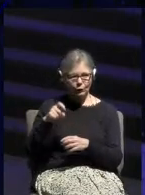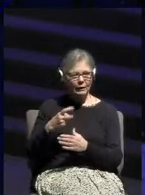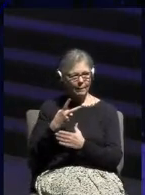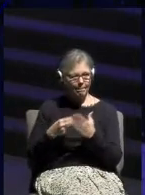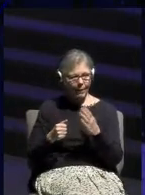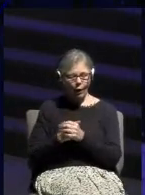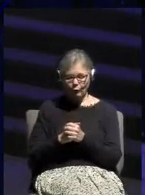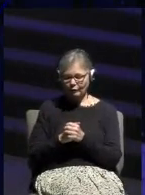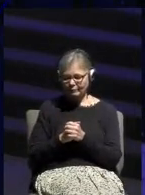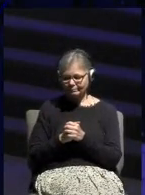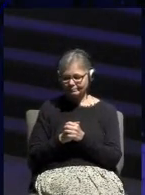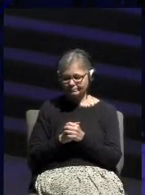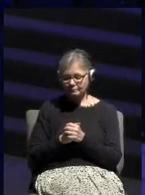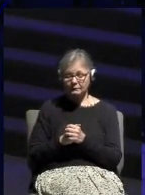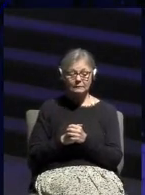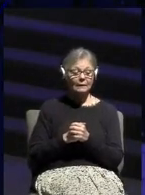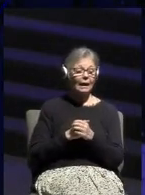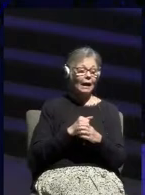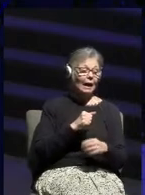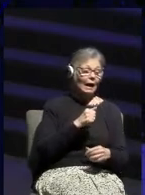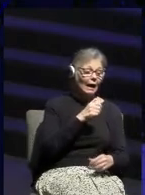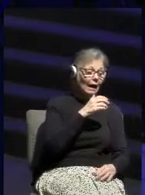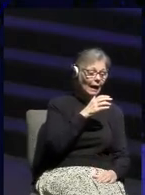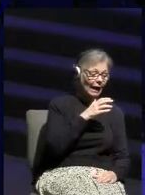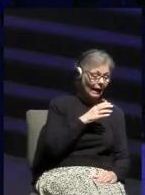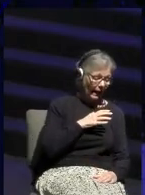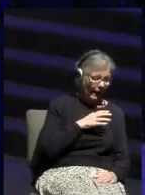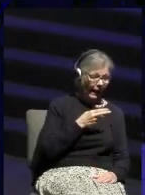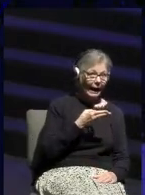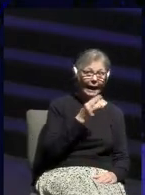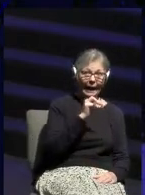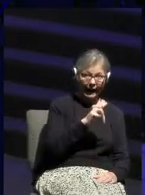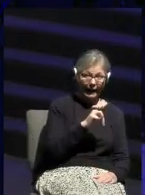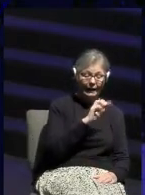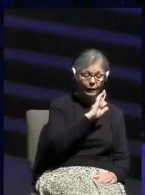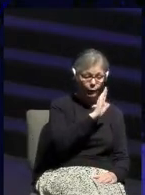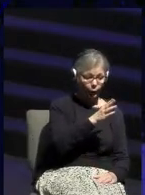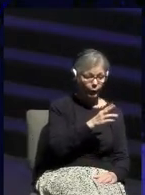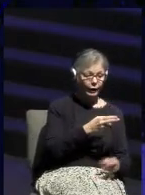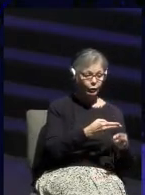A hen will always produce an egg, but if there's no rooster,